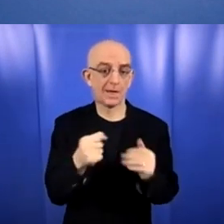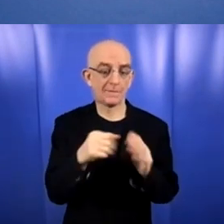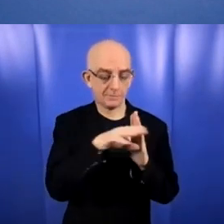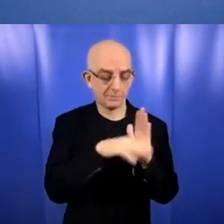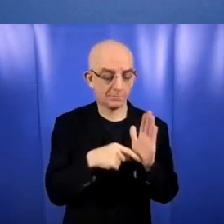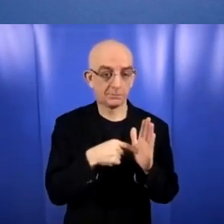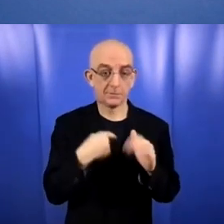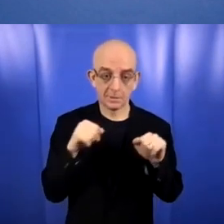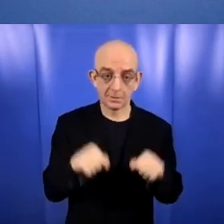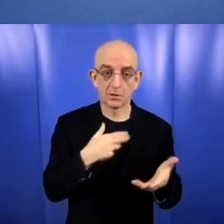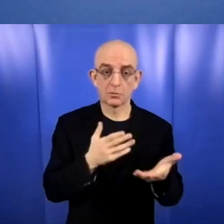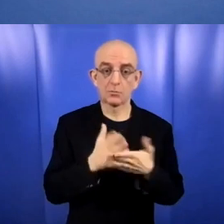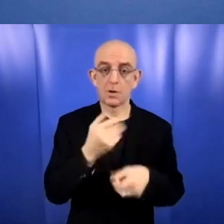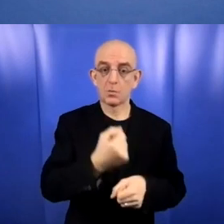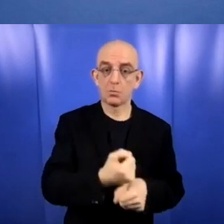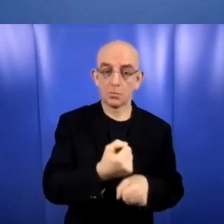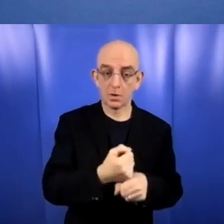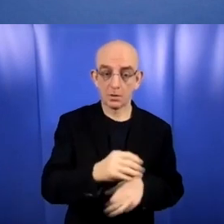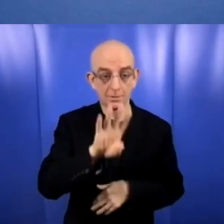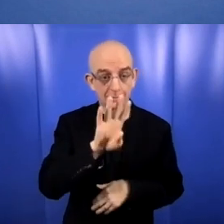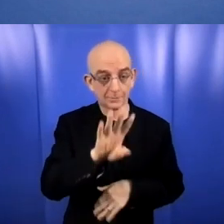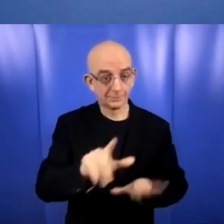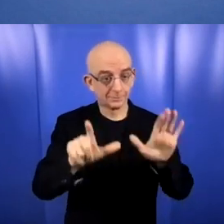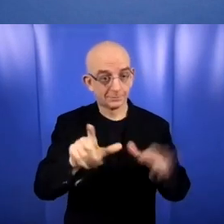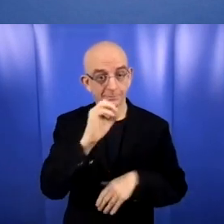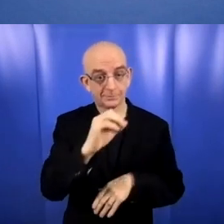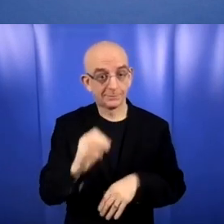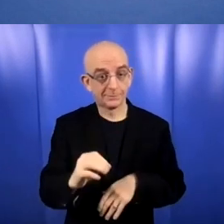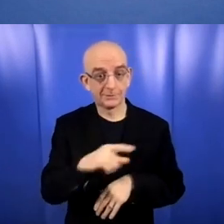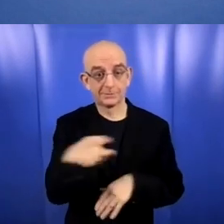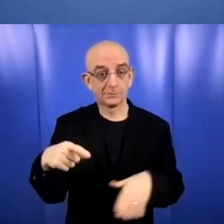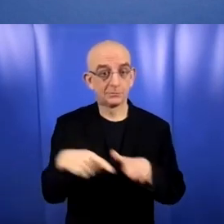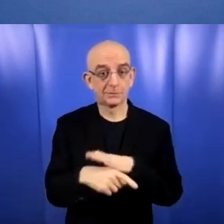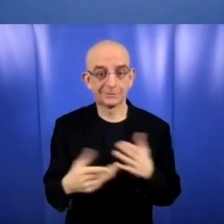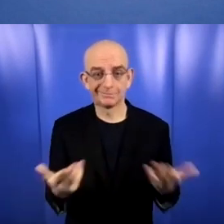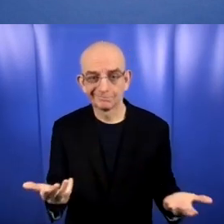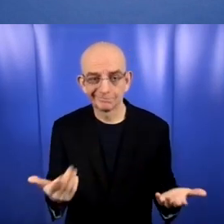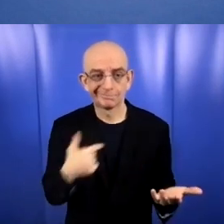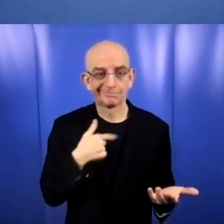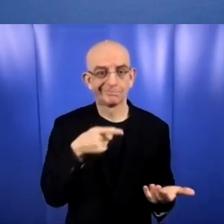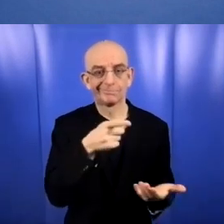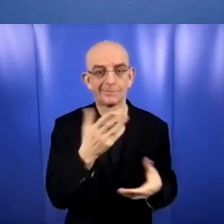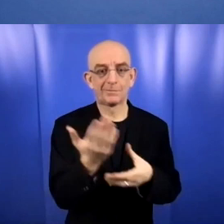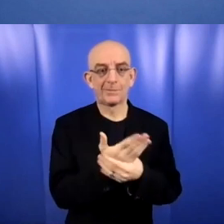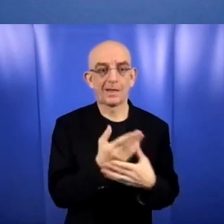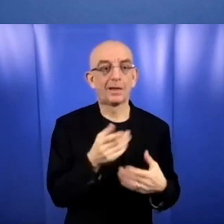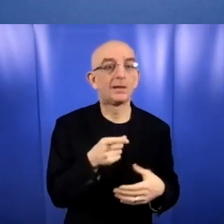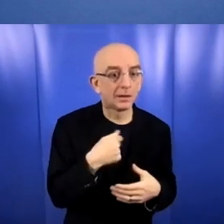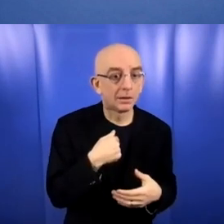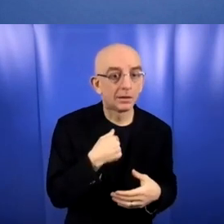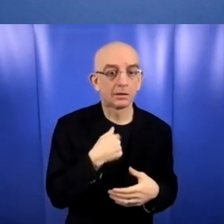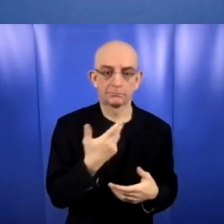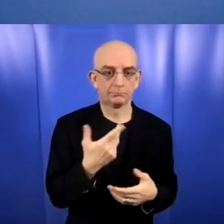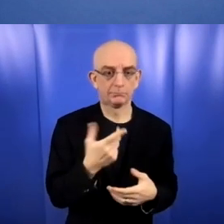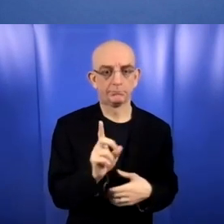of documentation also often prevents them from accessing basic financial services. There are a